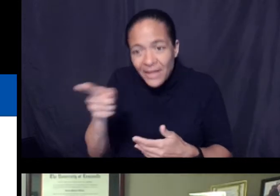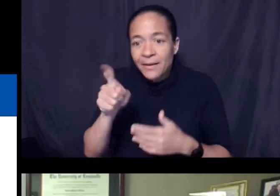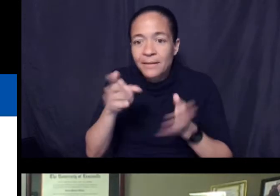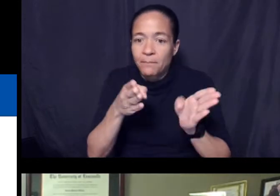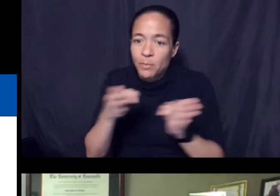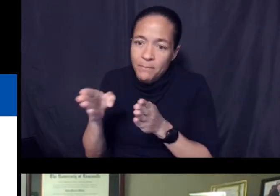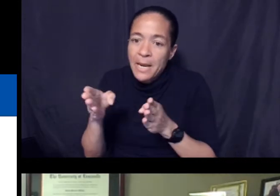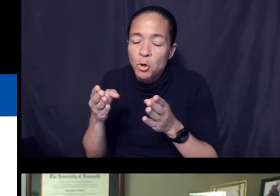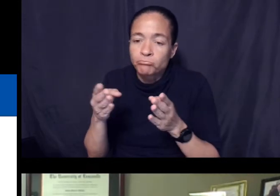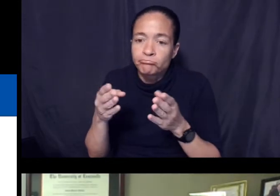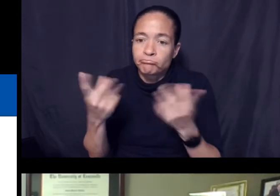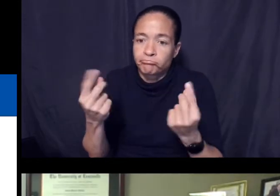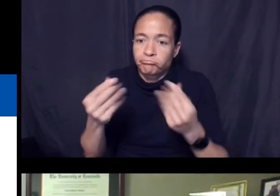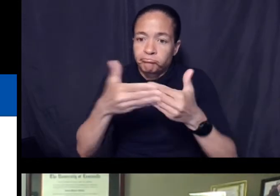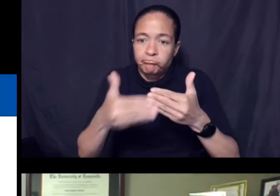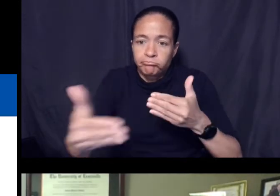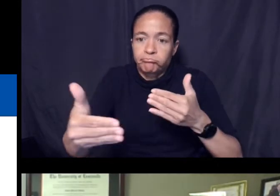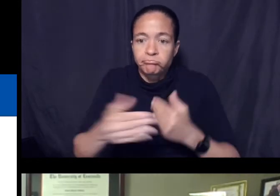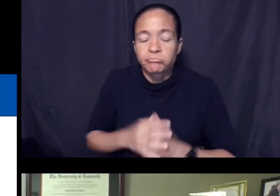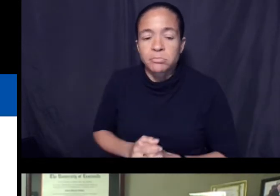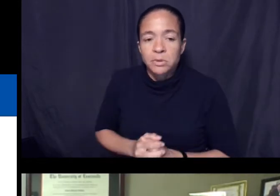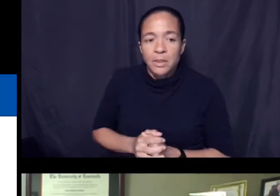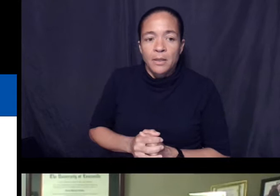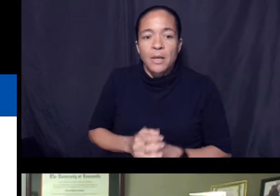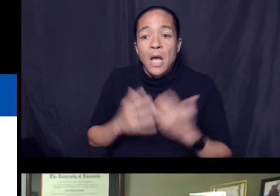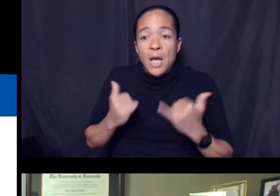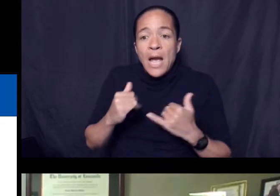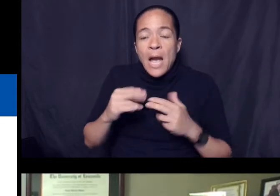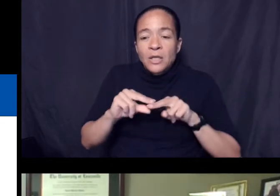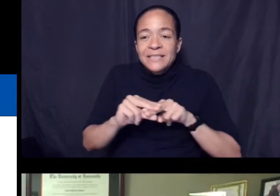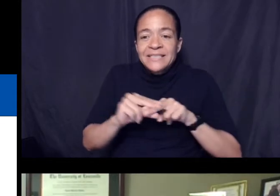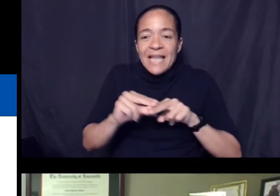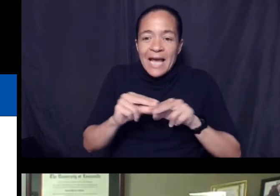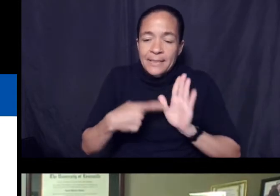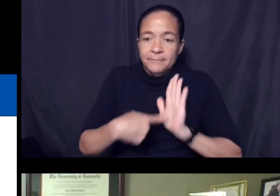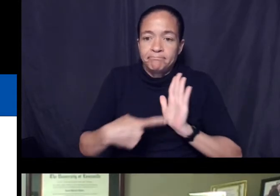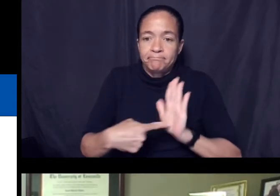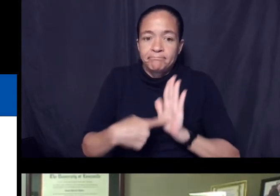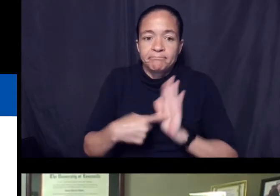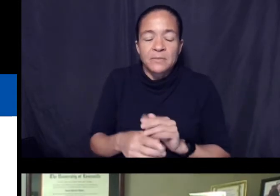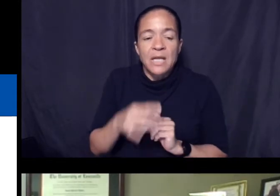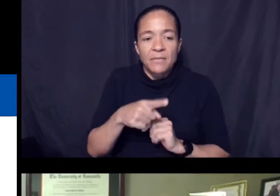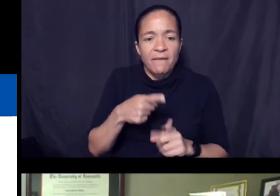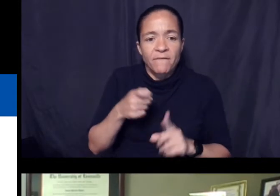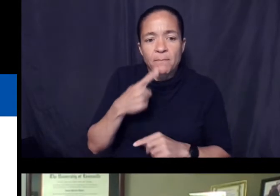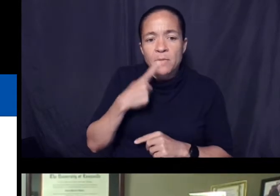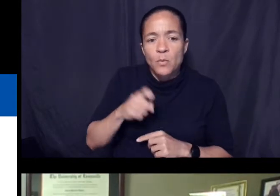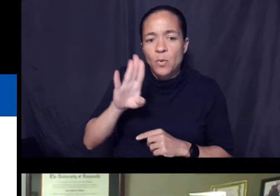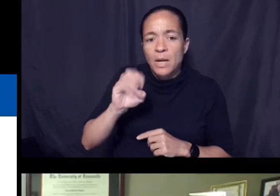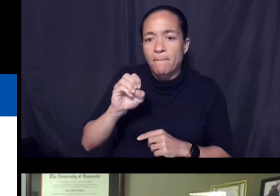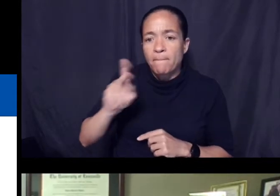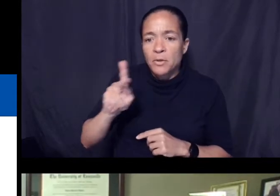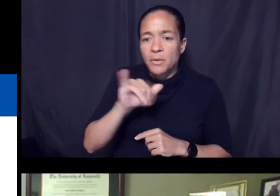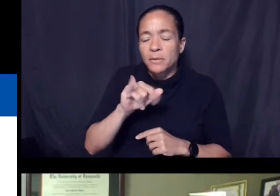possibility. So I have some clinical slides. This first one is from what we call the Red Books. That's the American